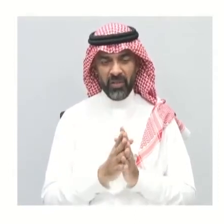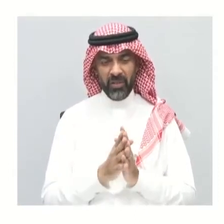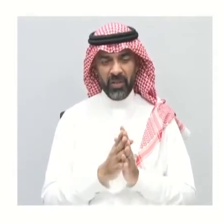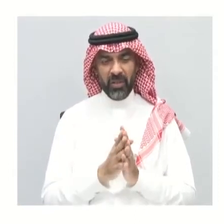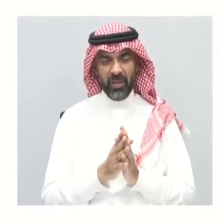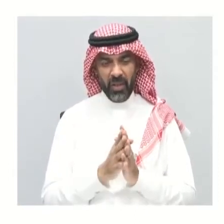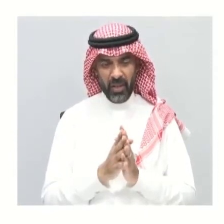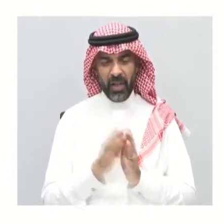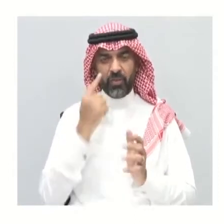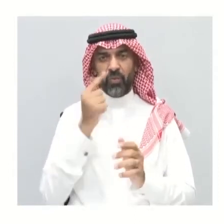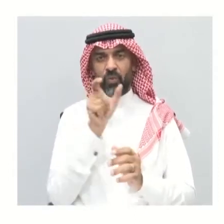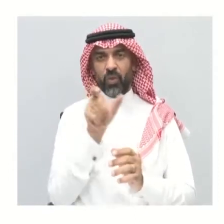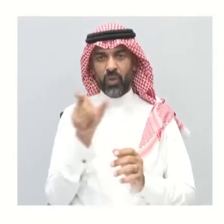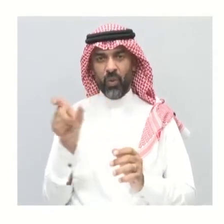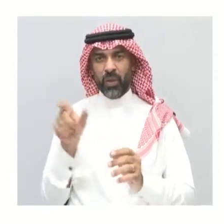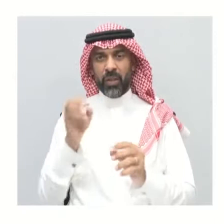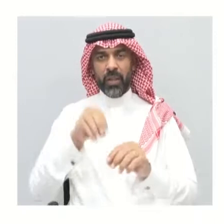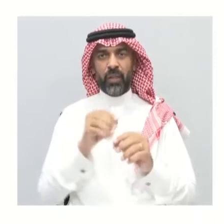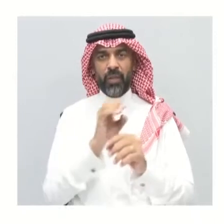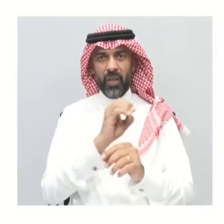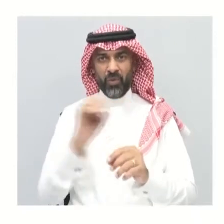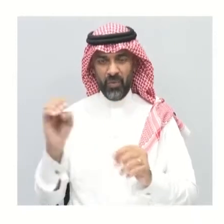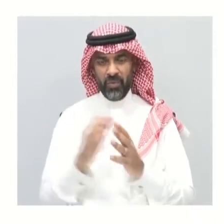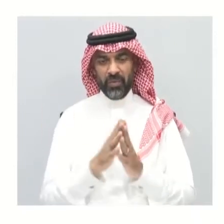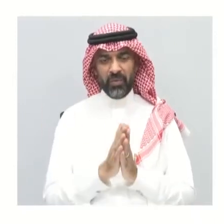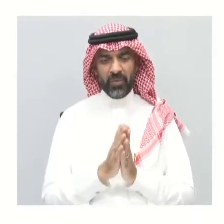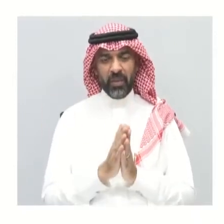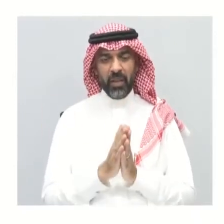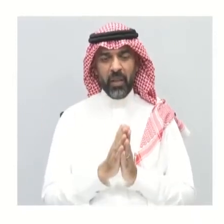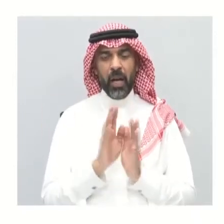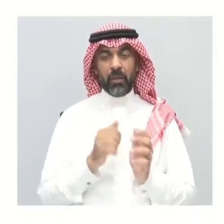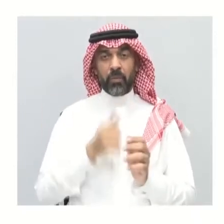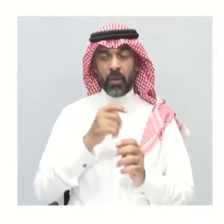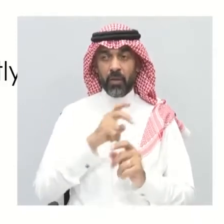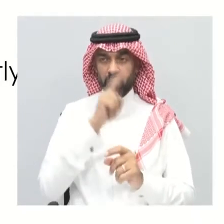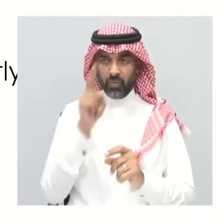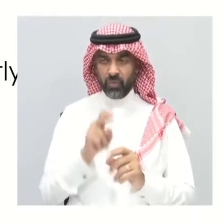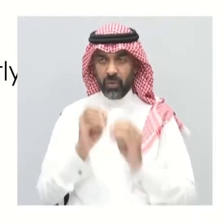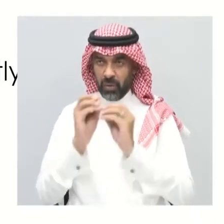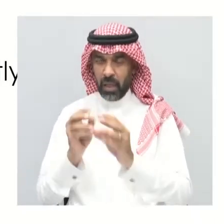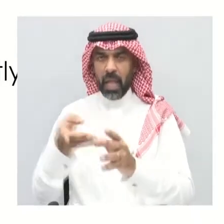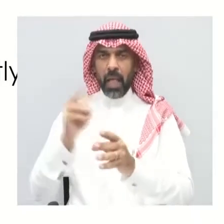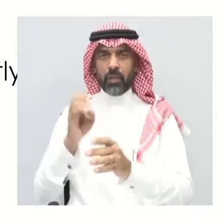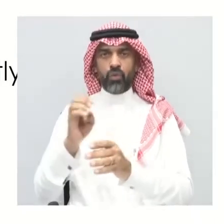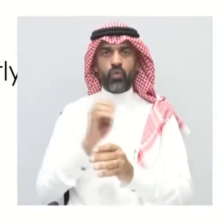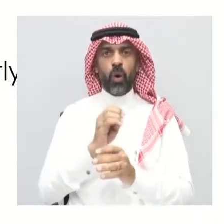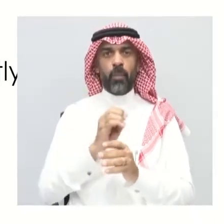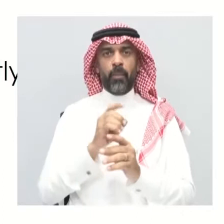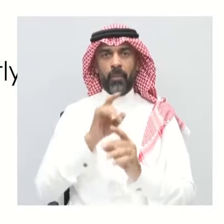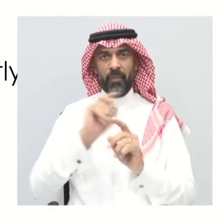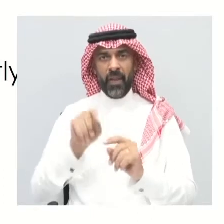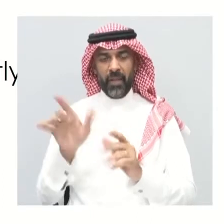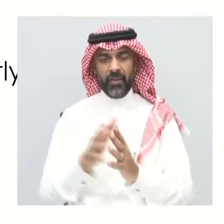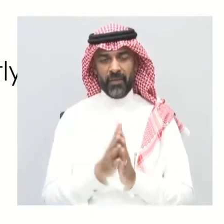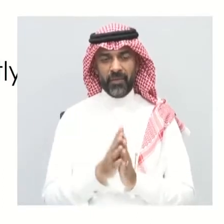in context. We will ask and respond to basic questions about personal information. We will read